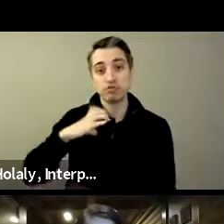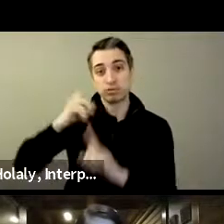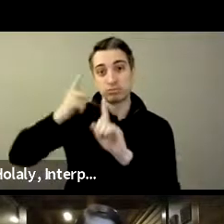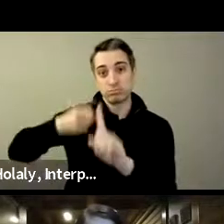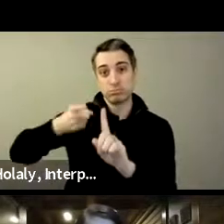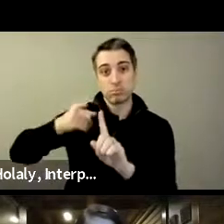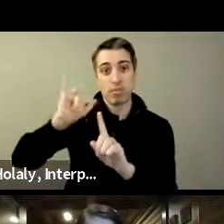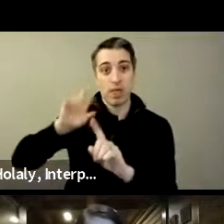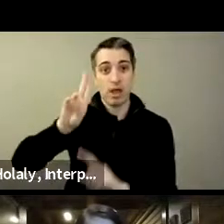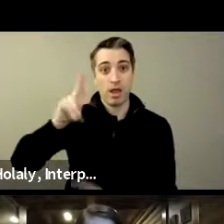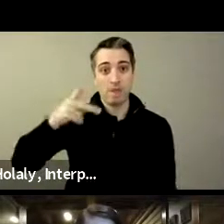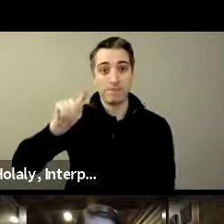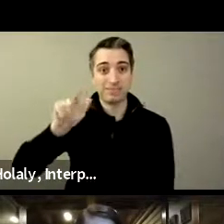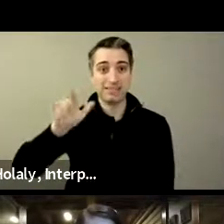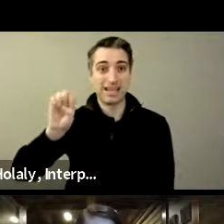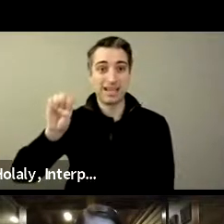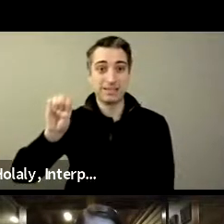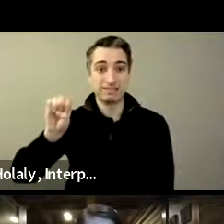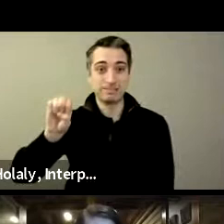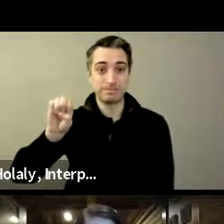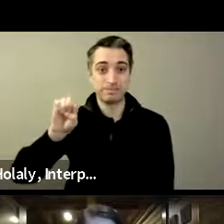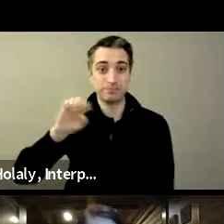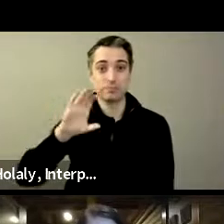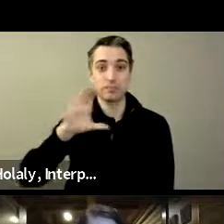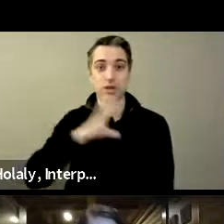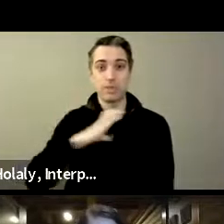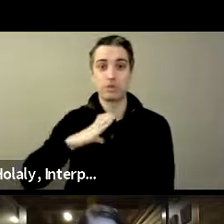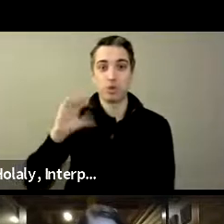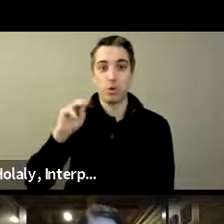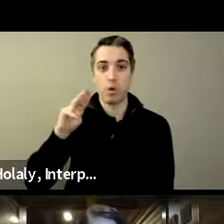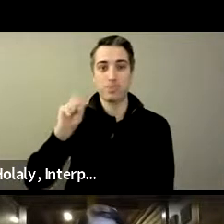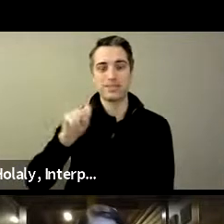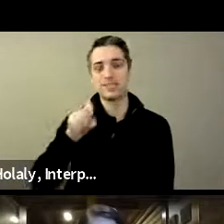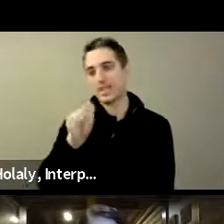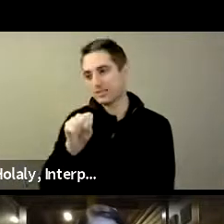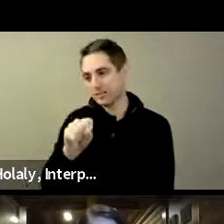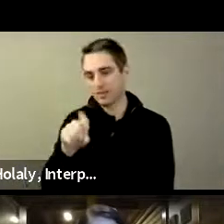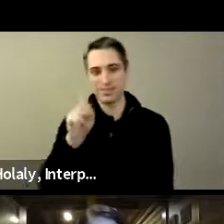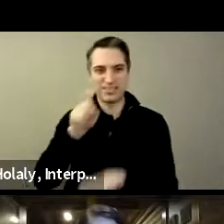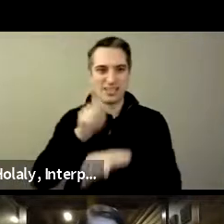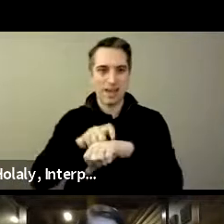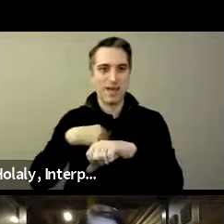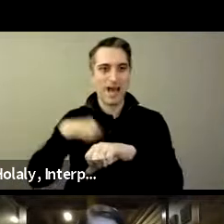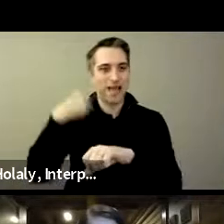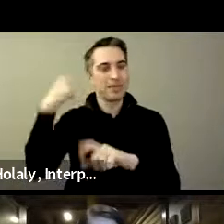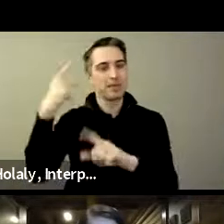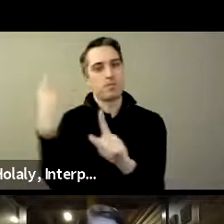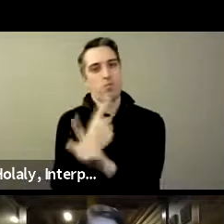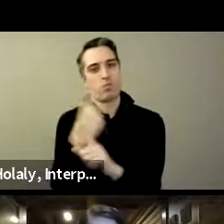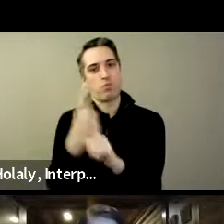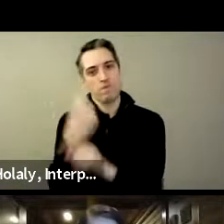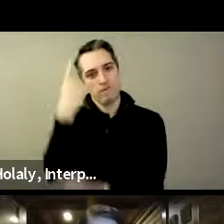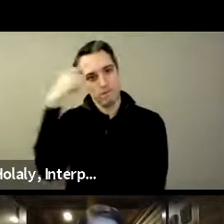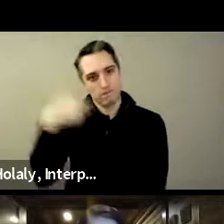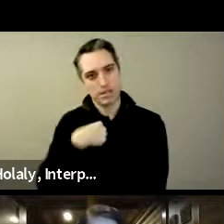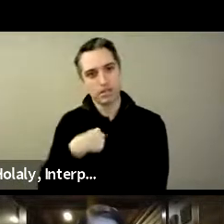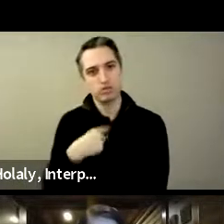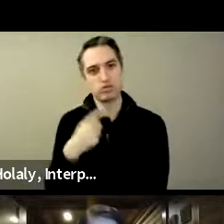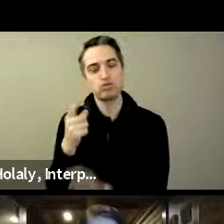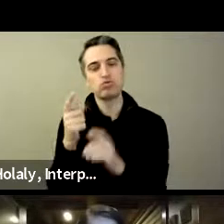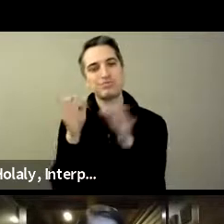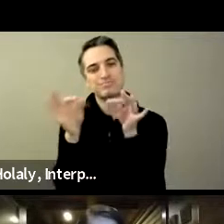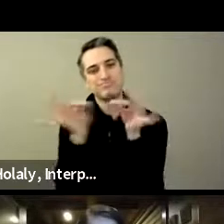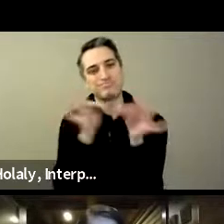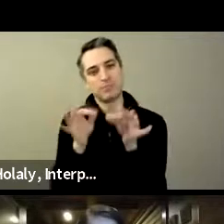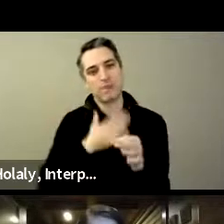update? And that's Commissioner Combs. Yeah, at the time, then would be appropriate for me to at least voice my